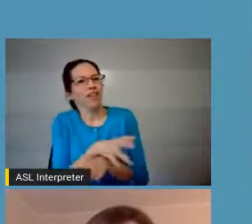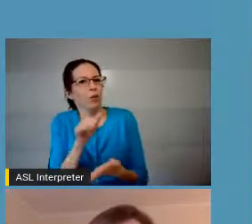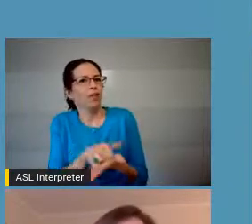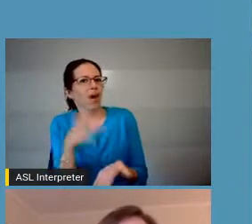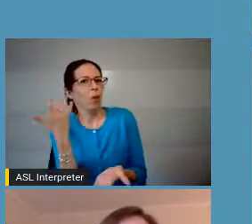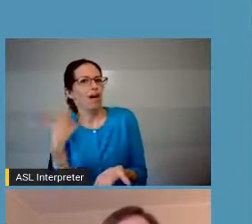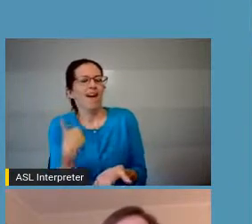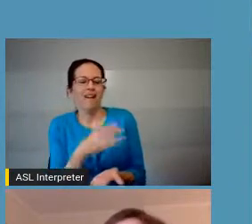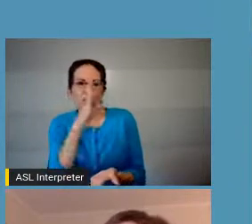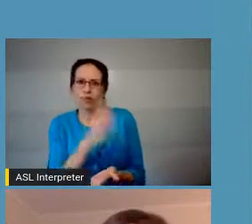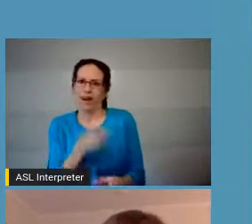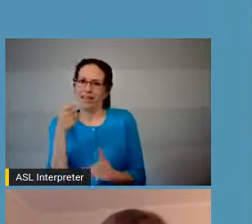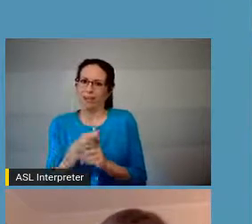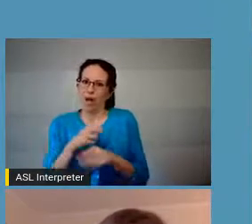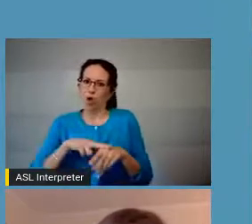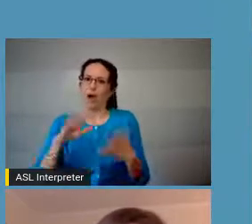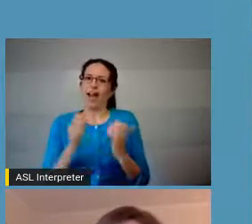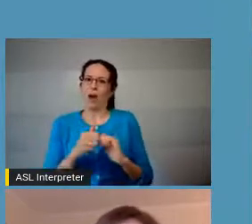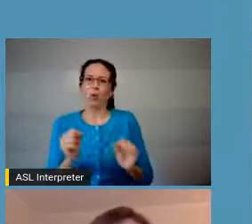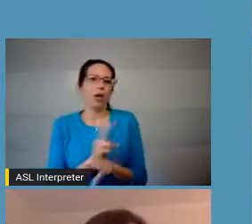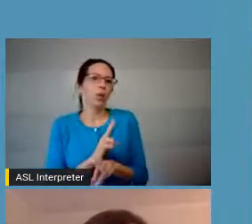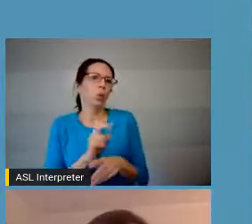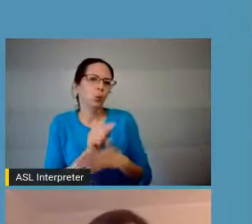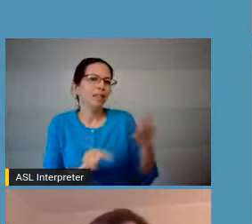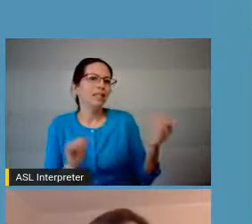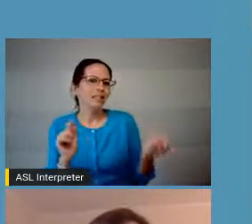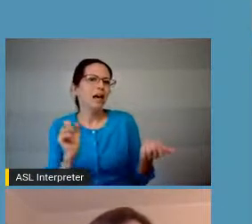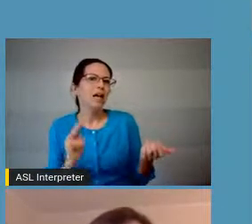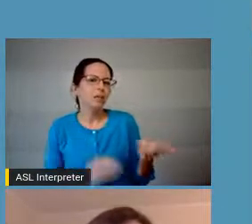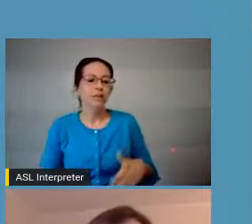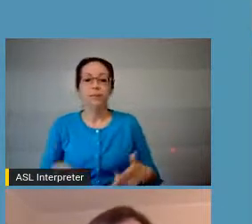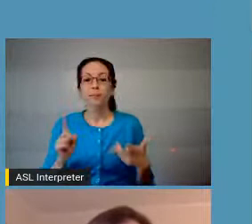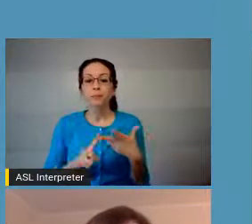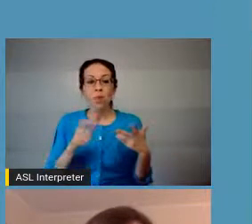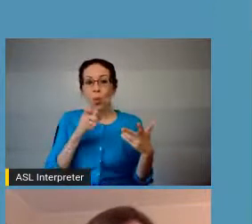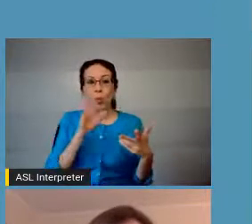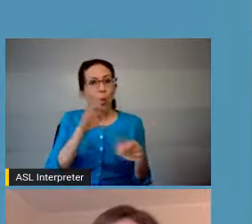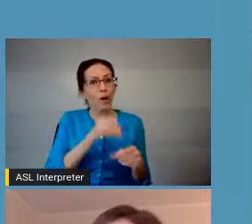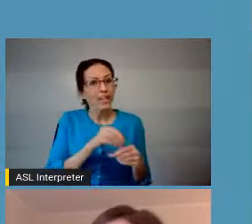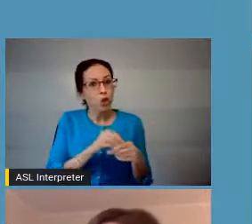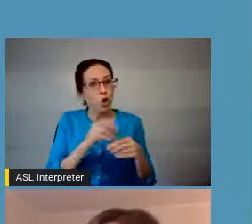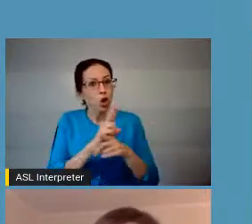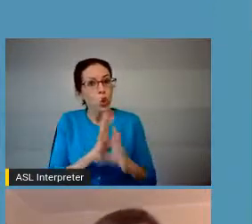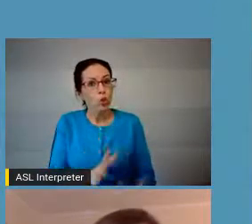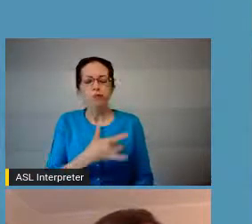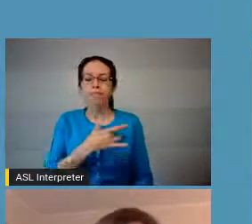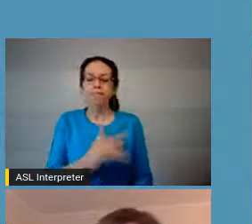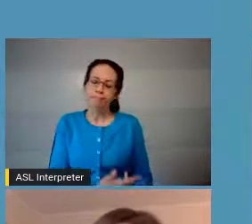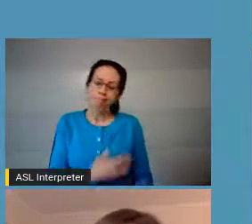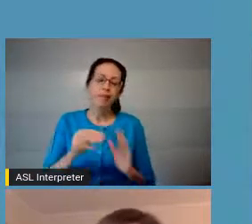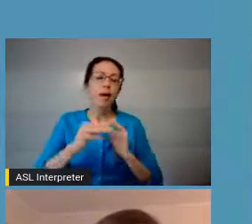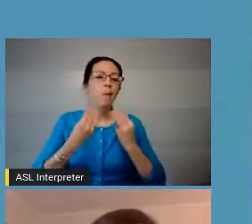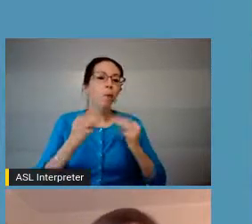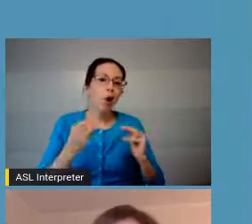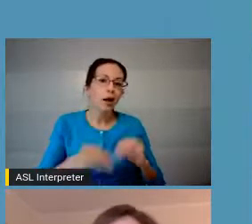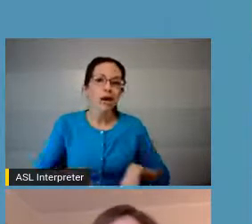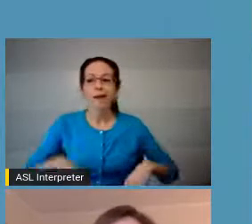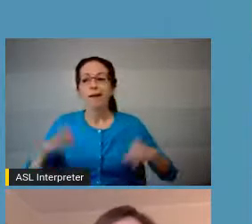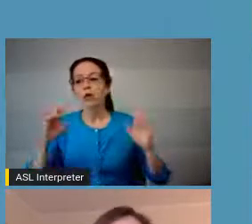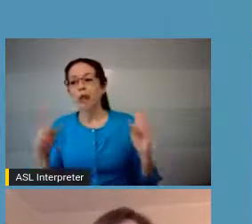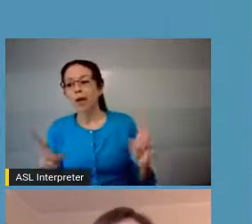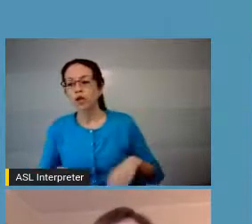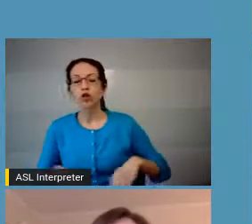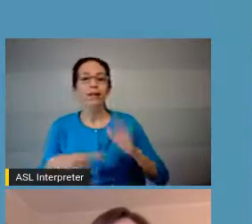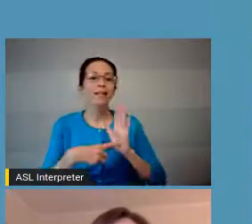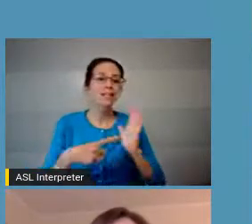you can use these items. Who are your internal users? It's usually marketing, education, exhibits, webmaster. There may be